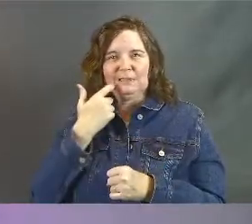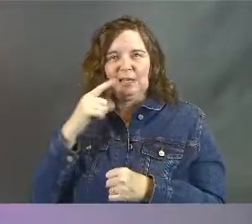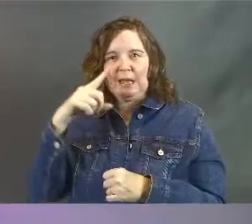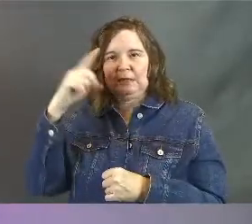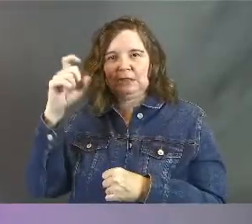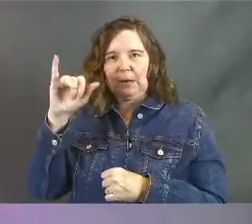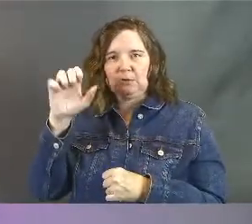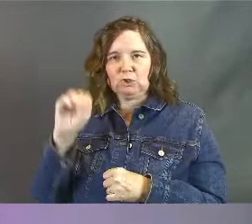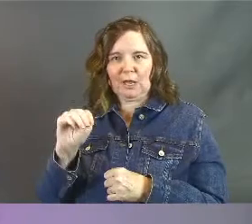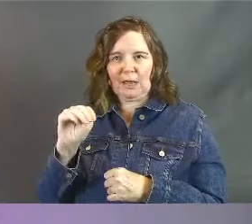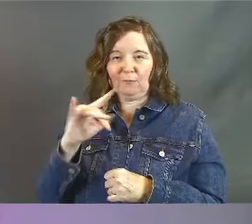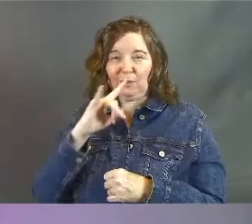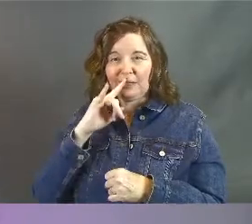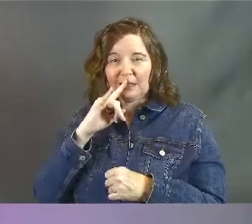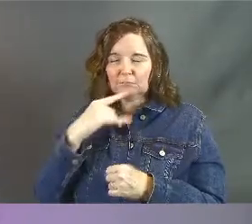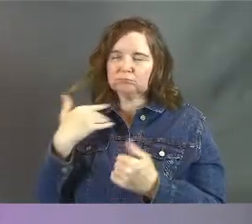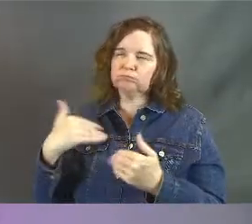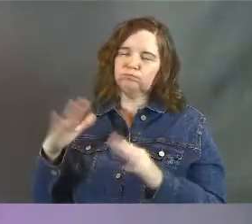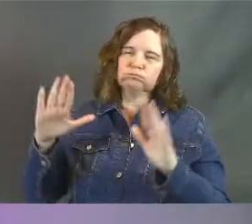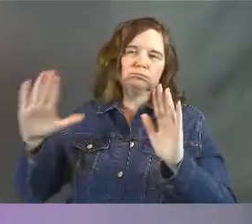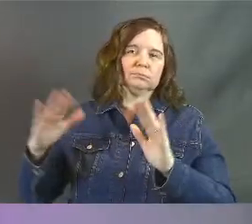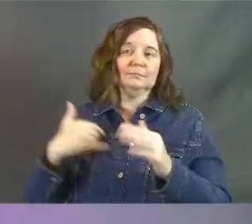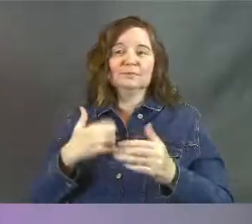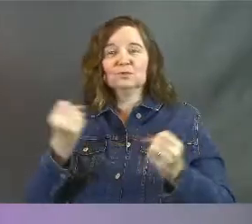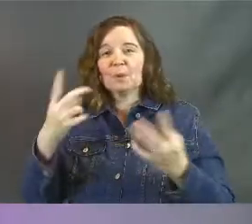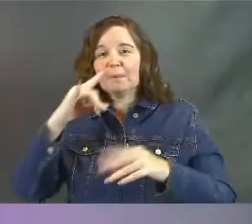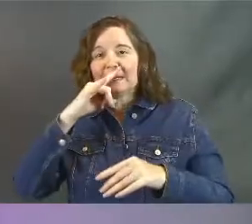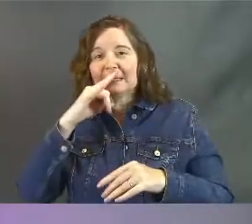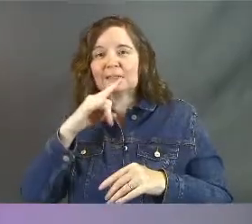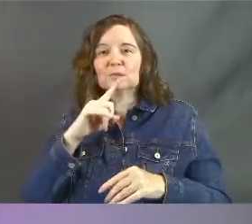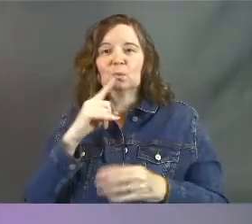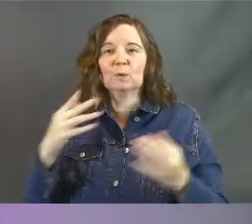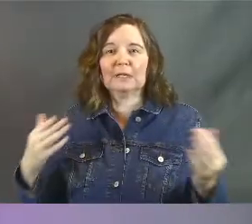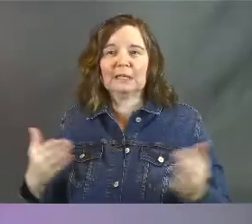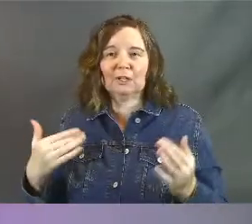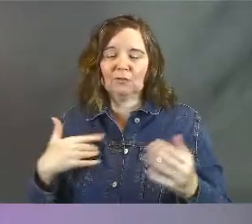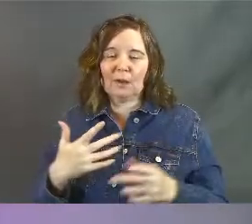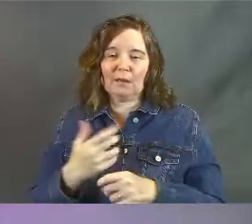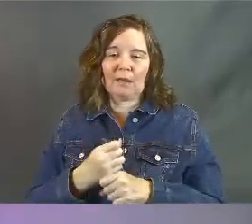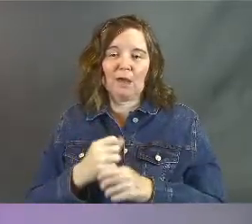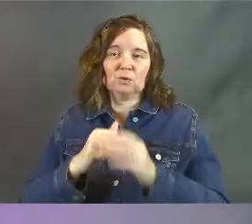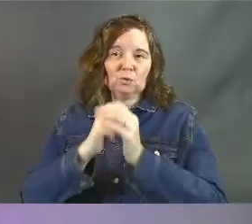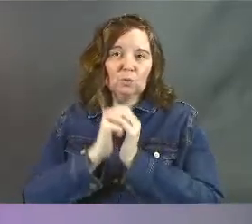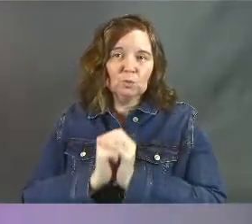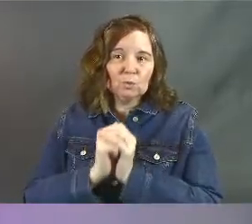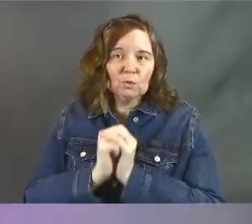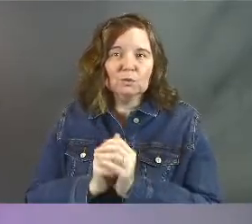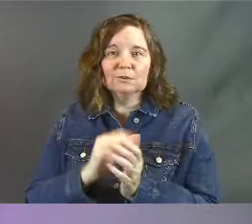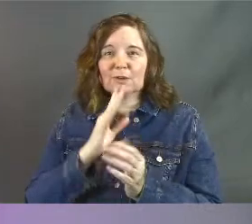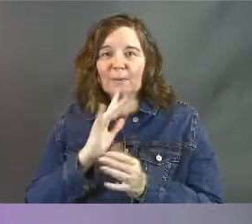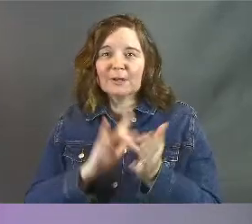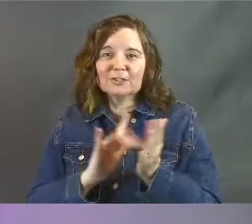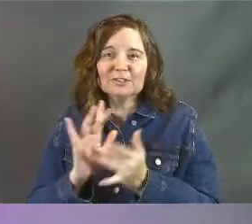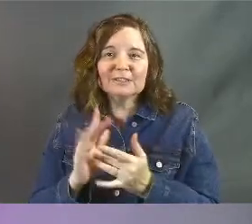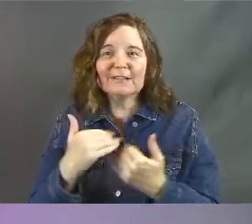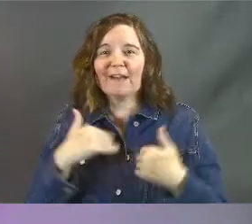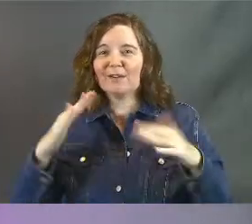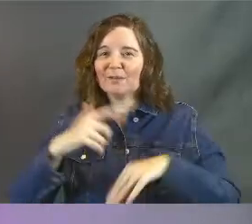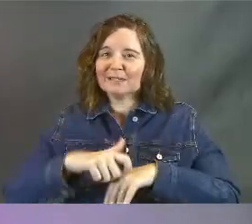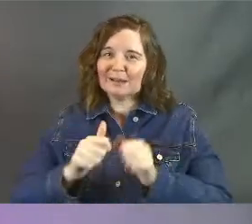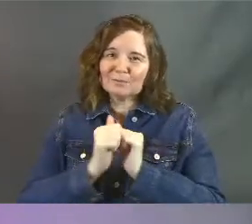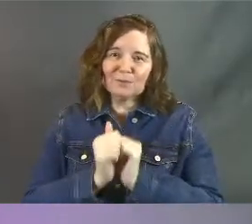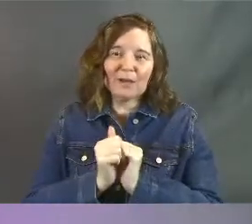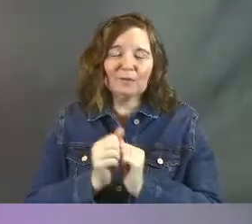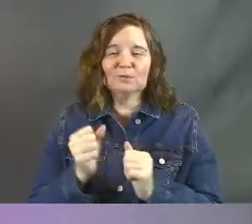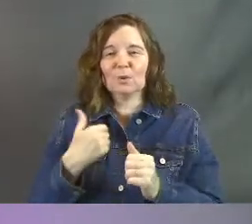and it was incredible. So much fun. So many kids were here and got to worship and talk about Jesus and have a great time